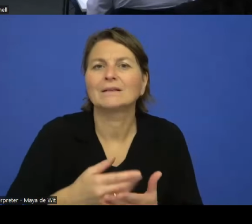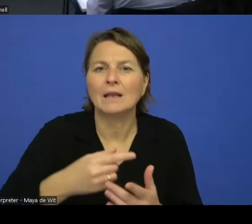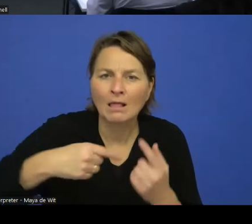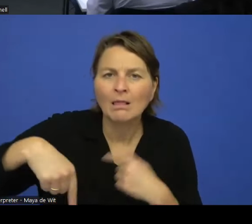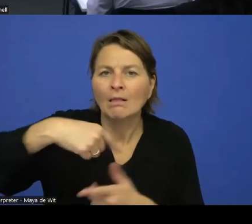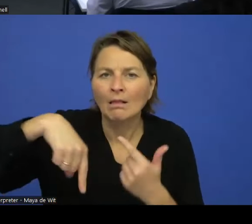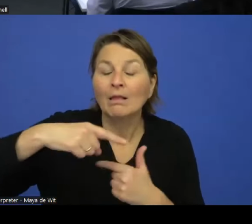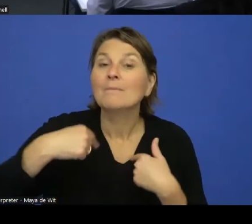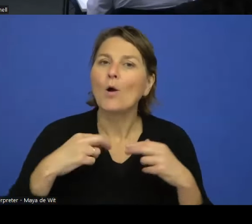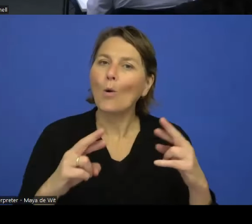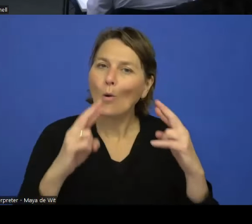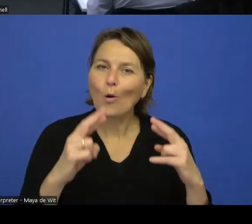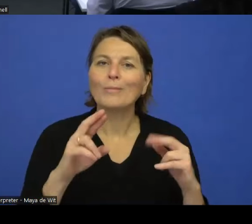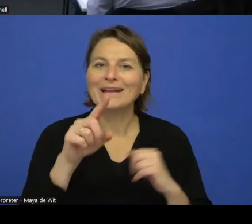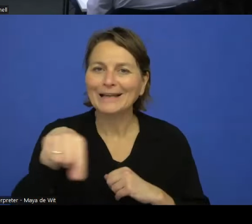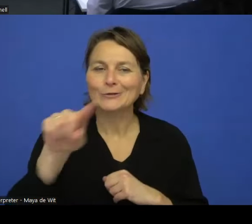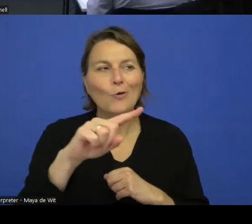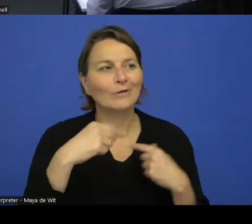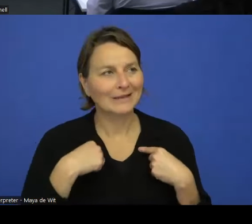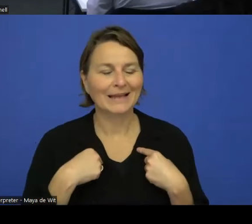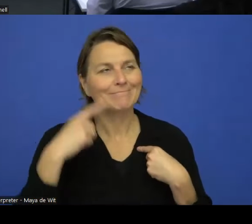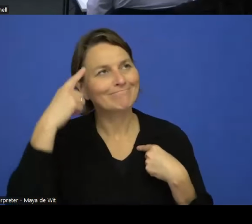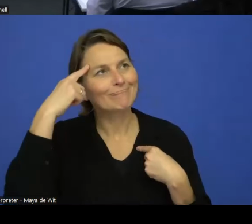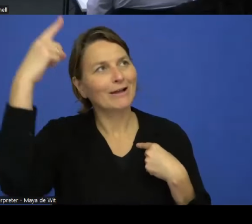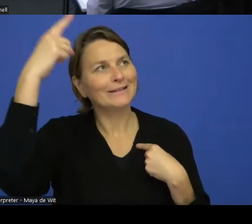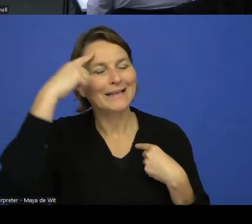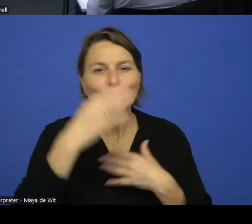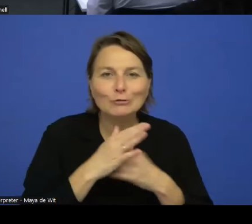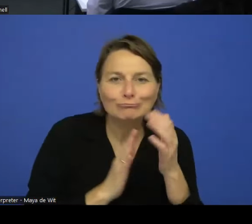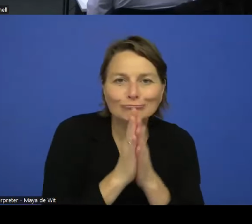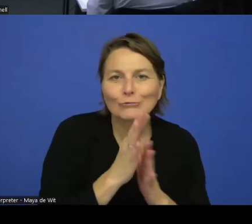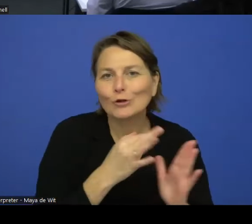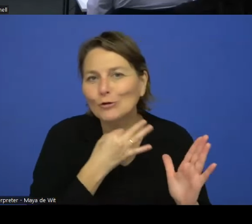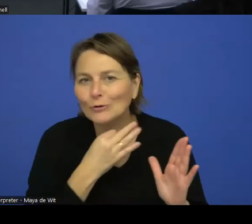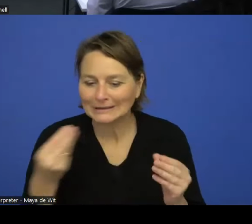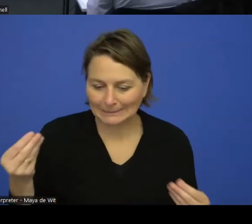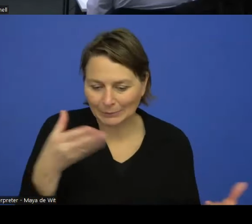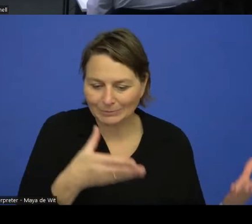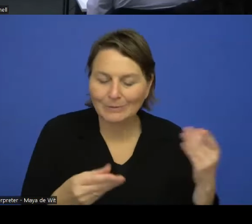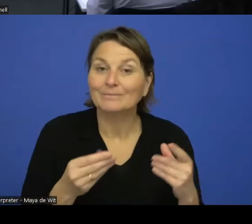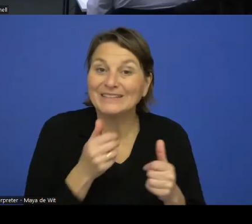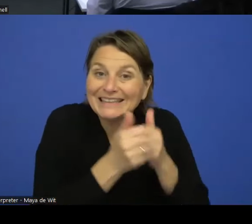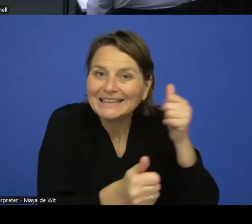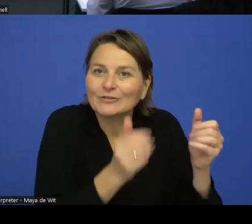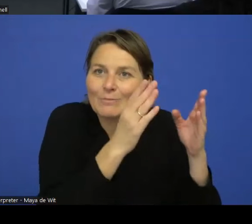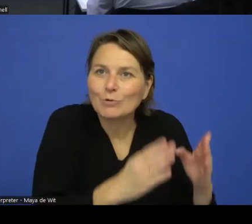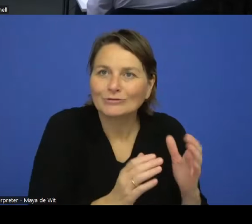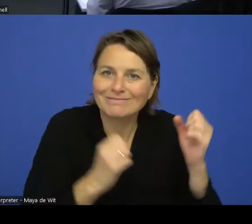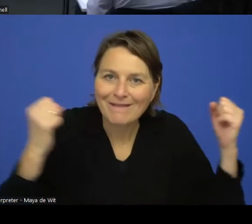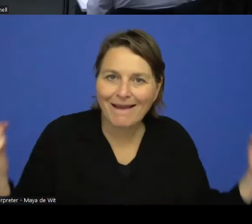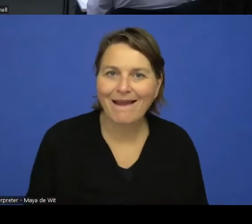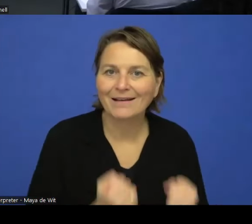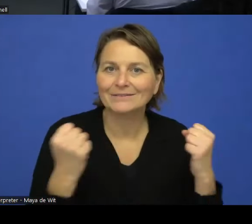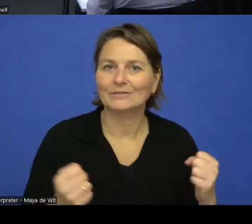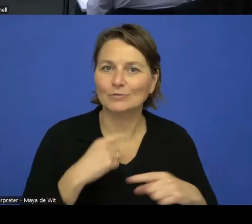on sharing curiosities precisely with people like Femke and giving them a very active role in the centre and allowing them to drive what we